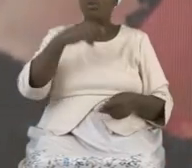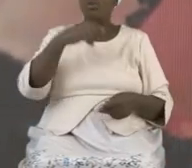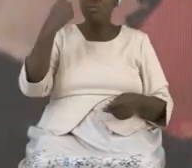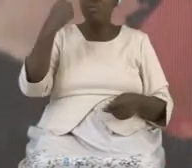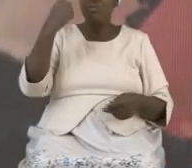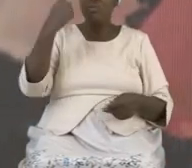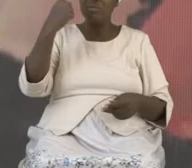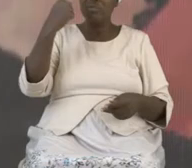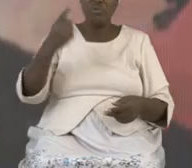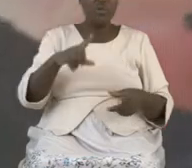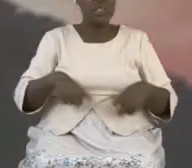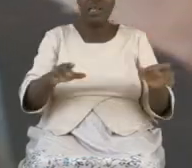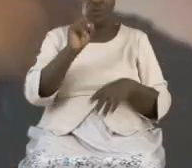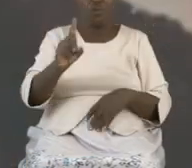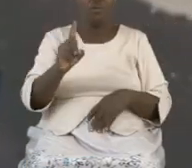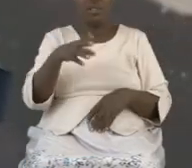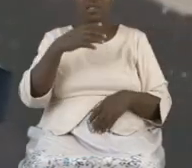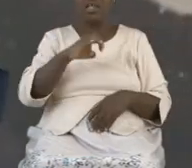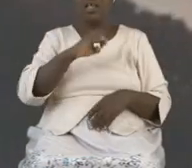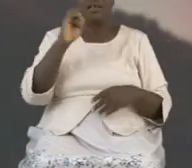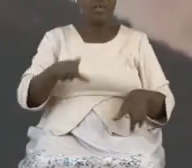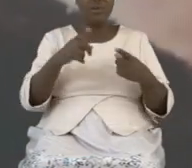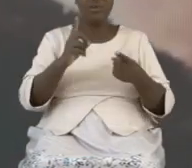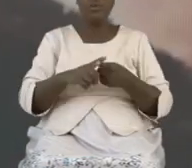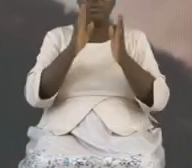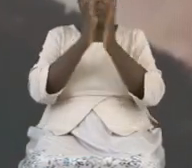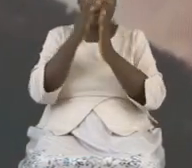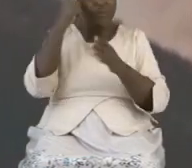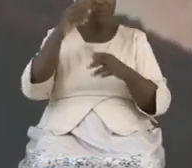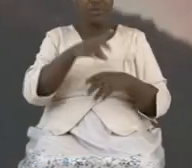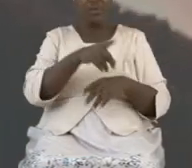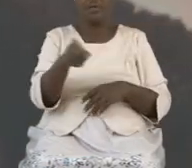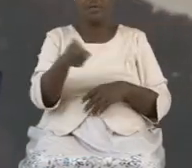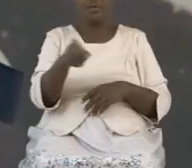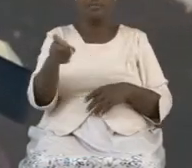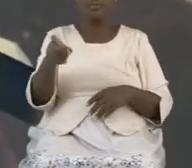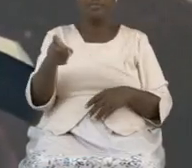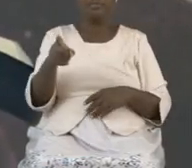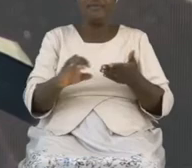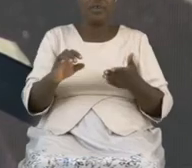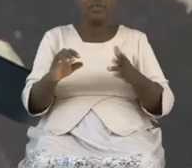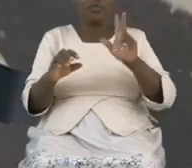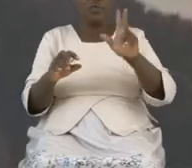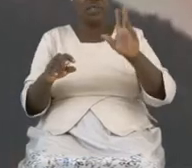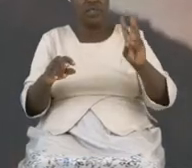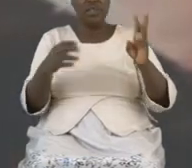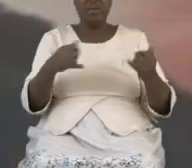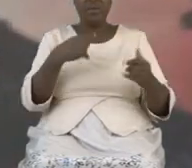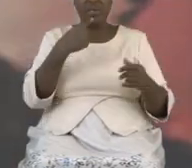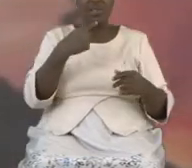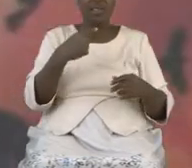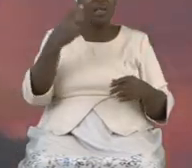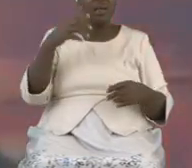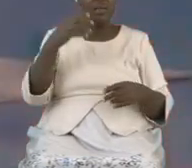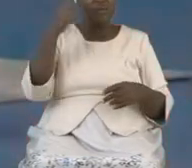liveth to make intercession for them." Look at verse 26. It says, "For such an high